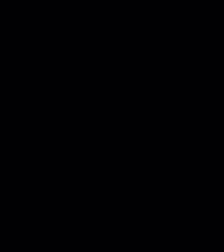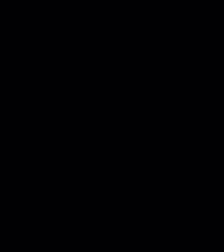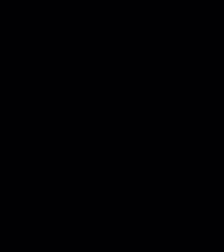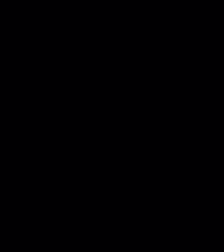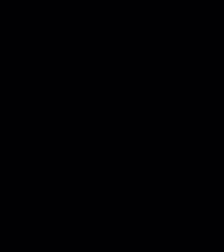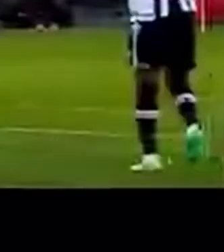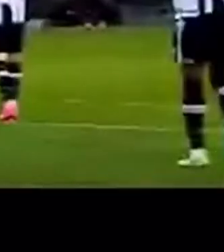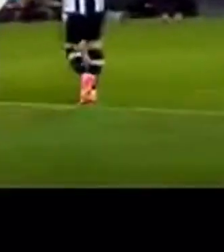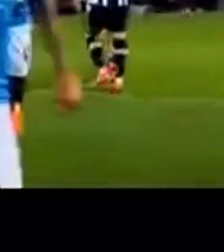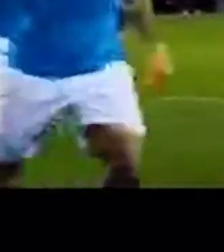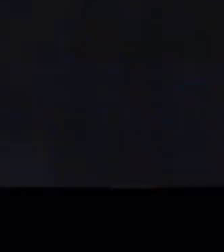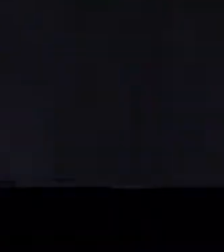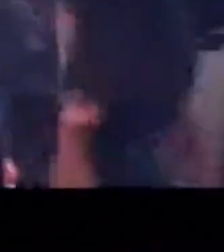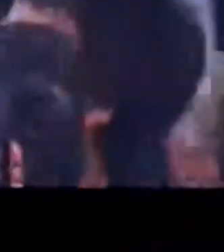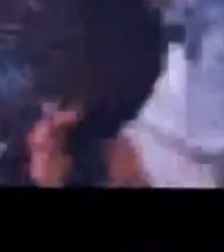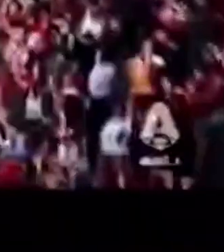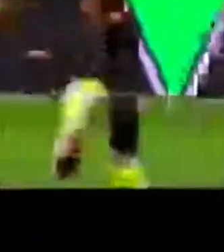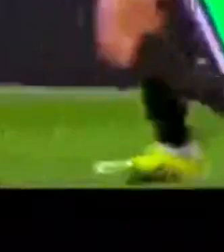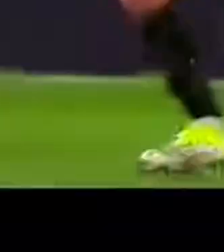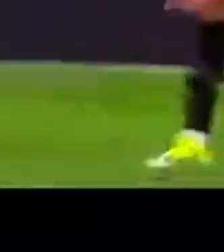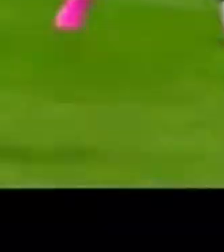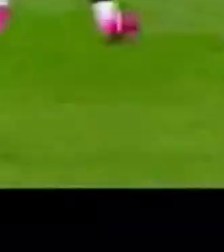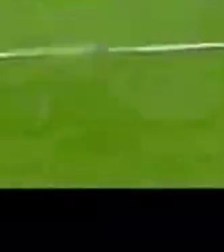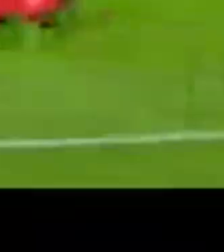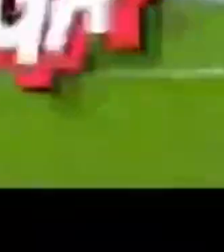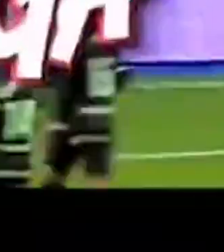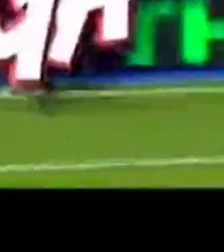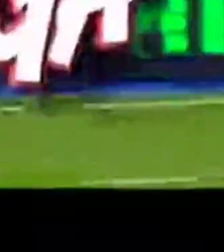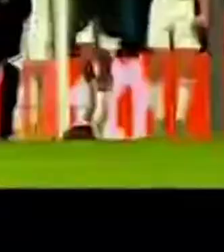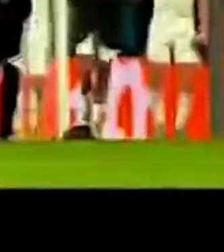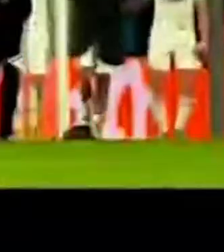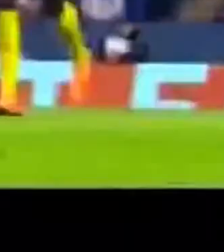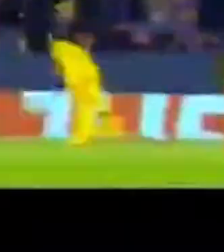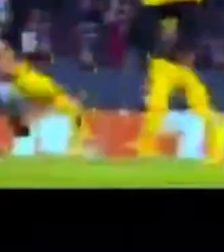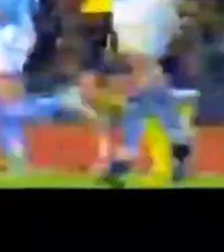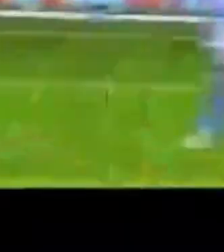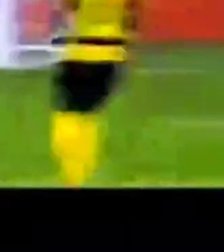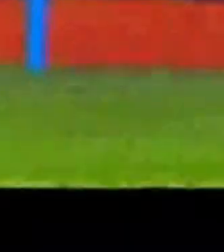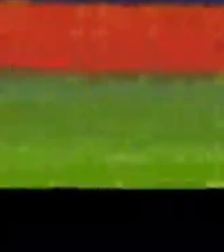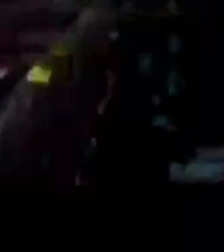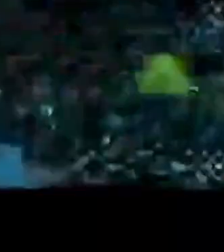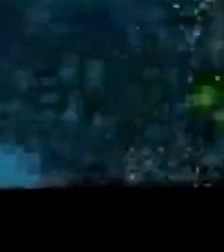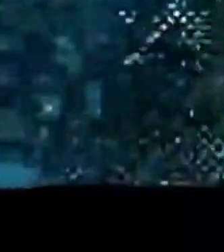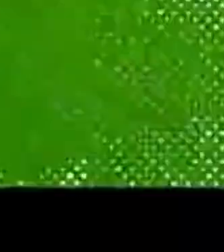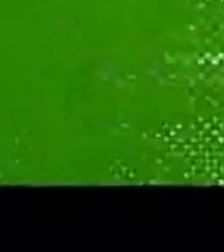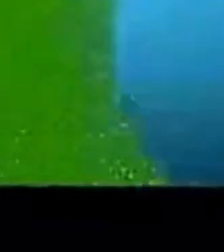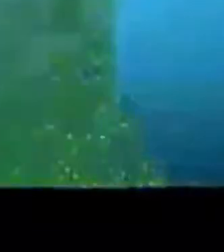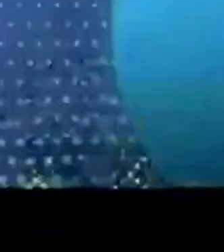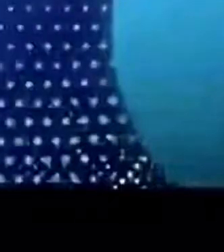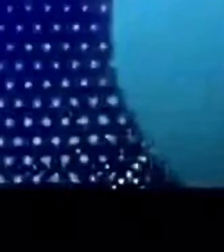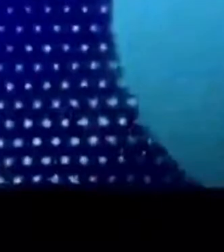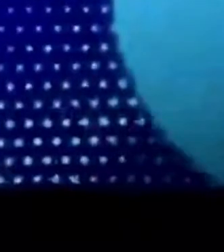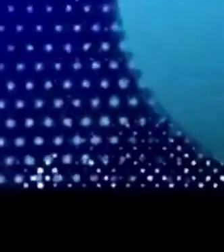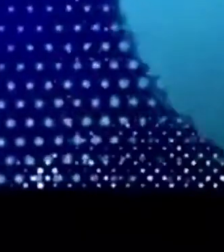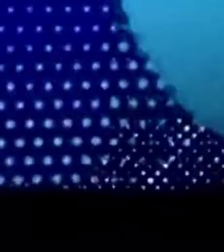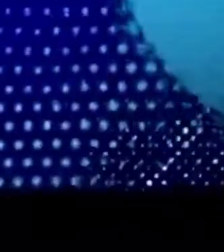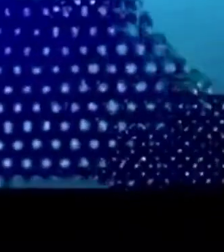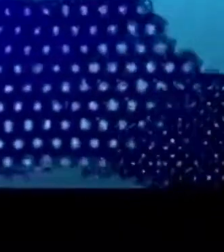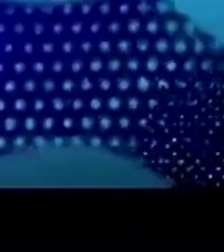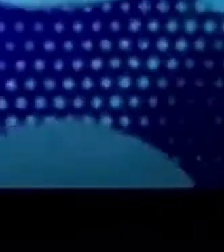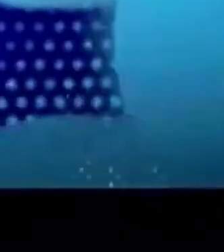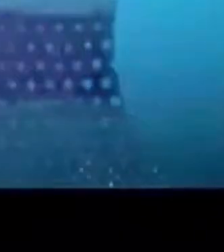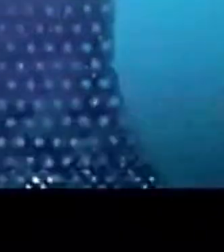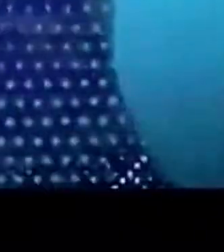maintaining the balance. I want the passion of Serie A. I want the flair of La Liga. I want the Premier League. I want the